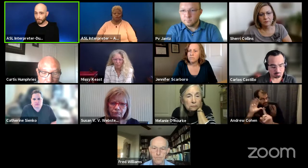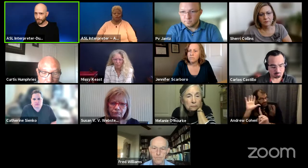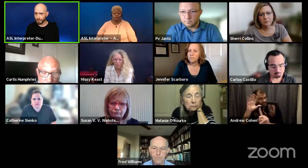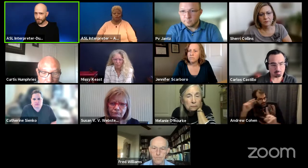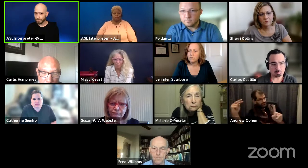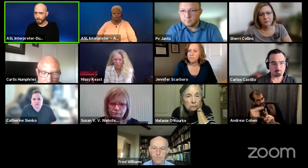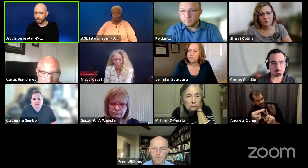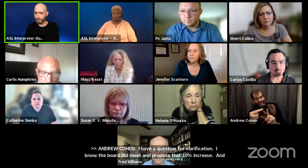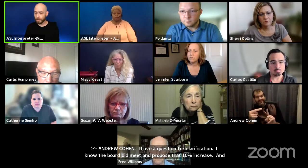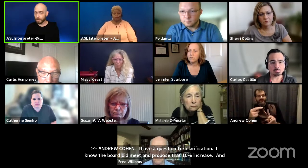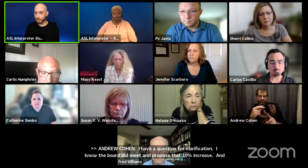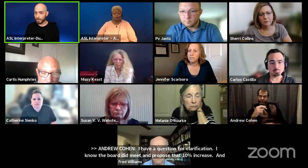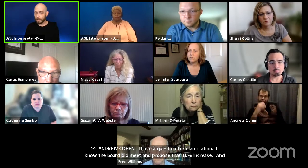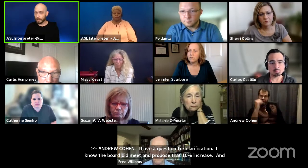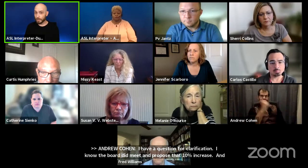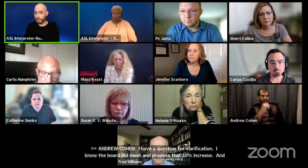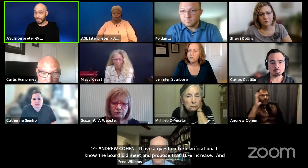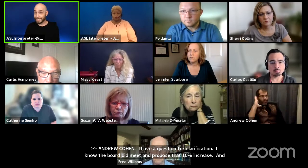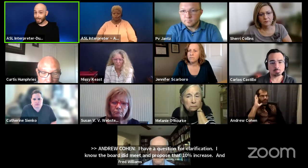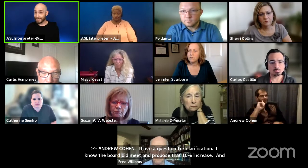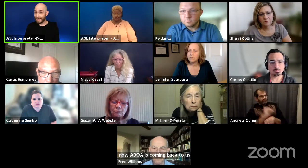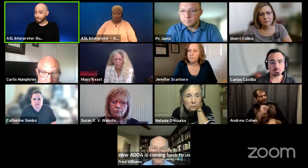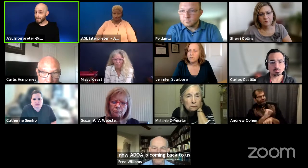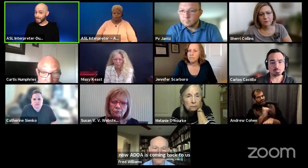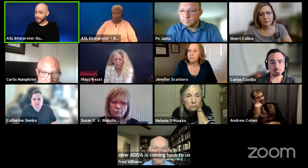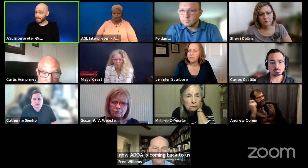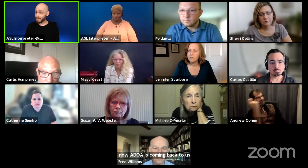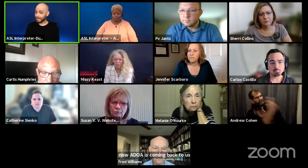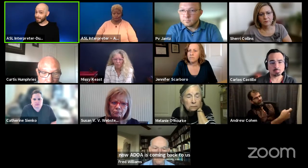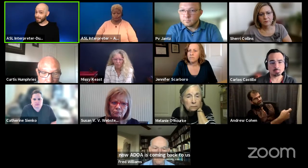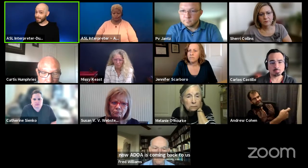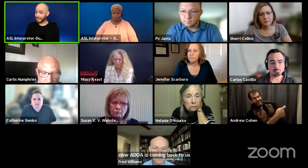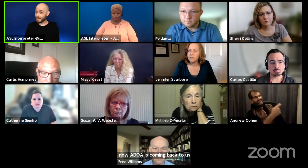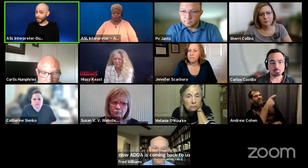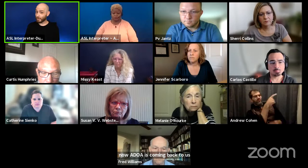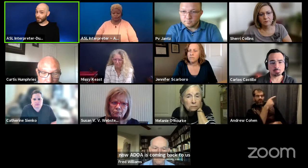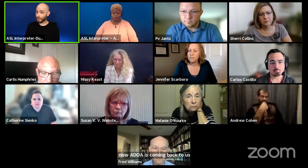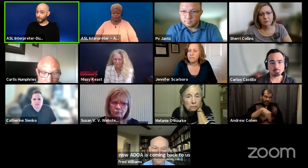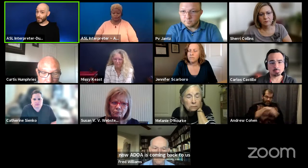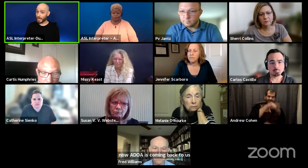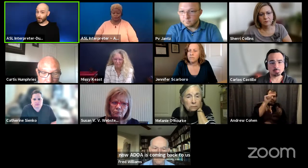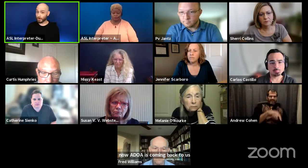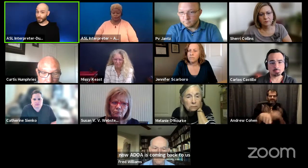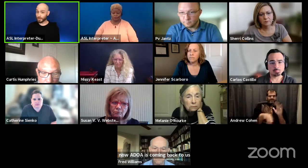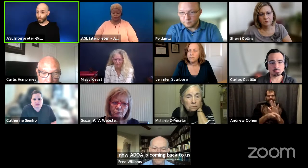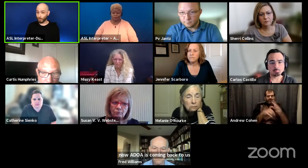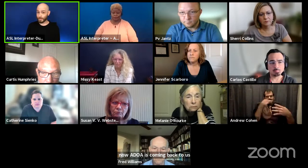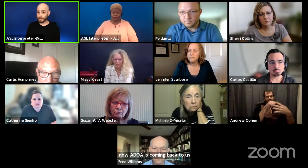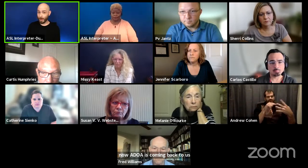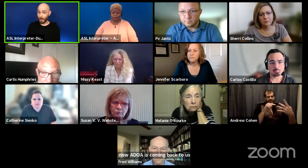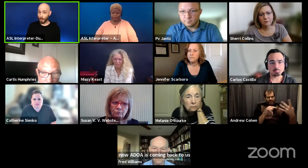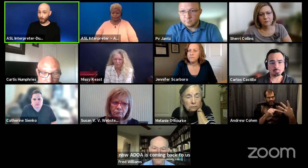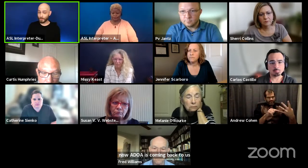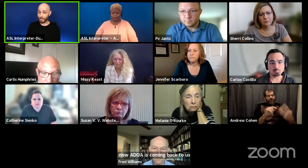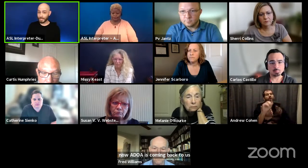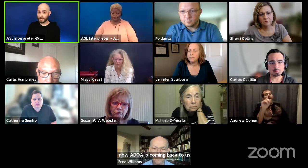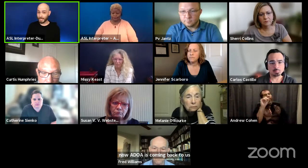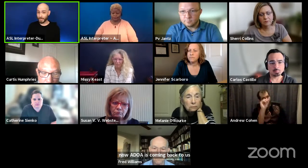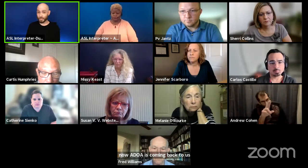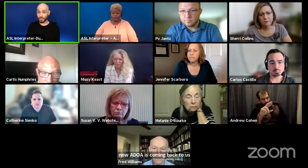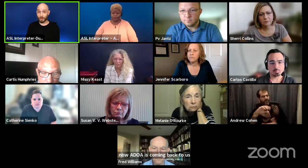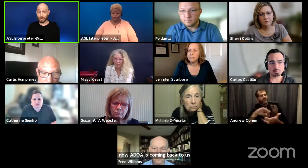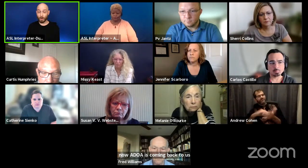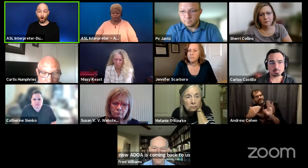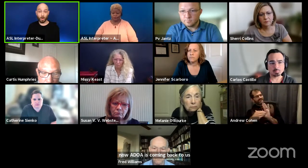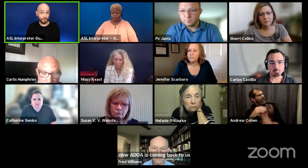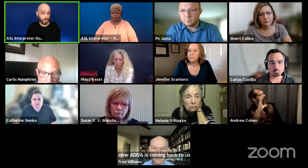additional options. Does that mean that they are in support of